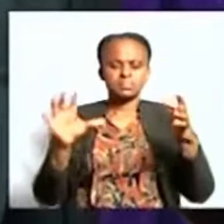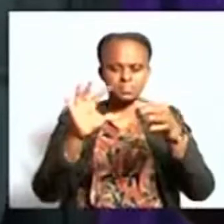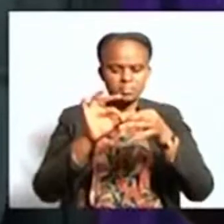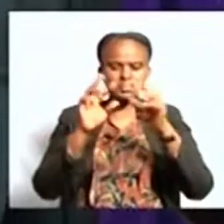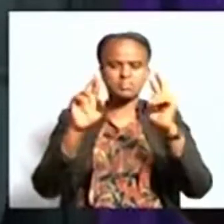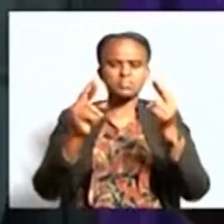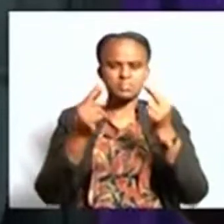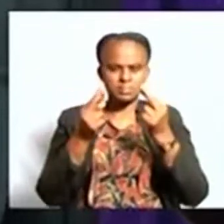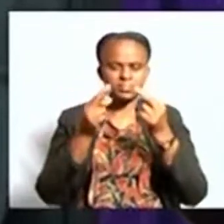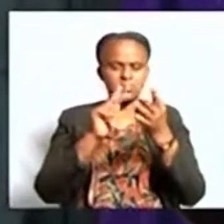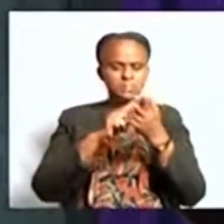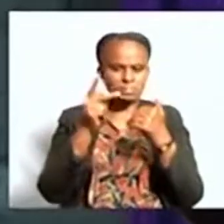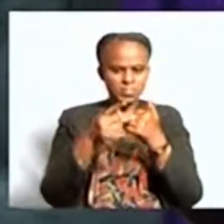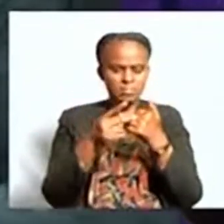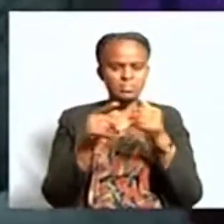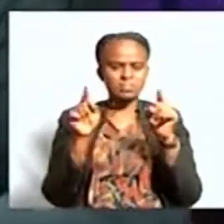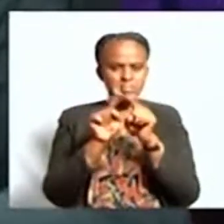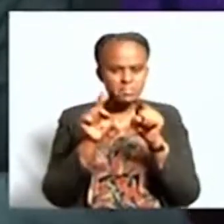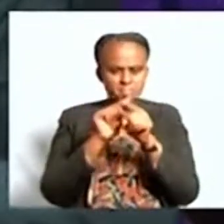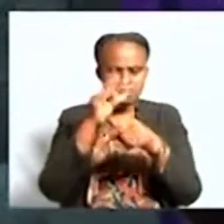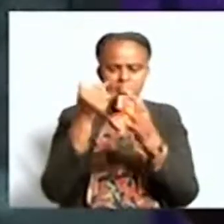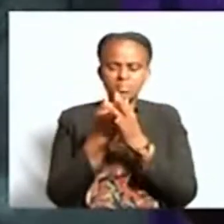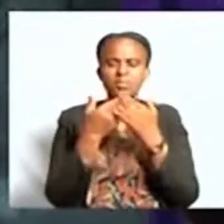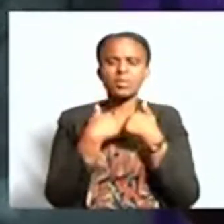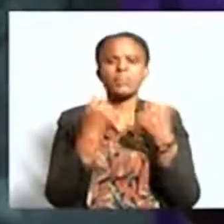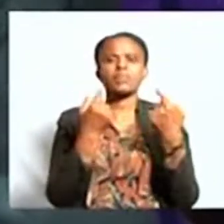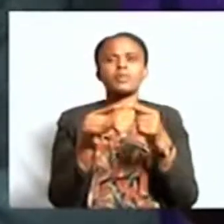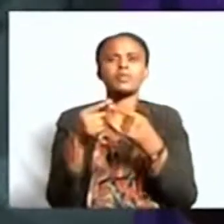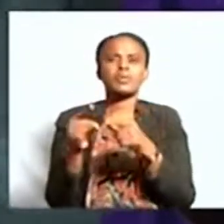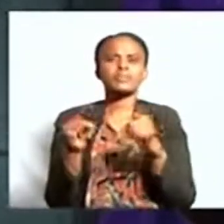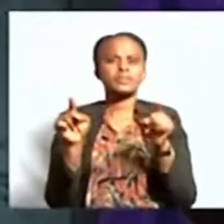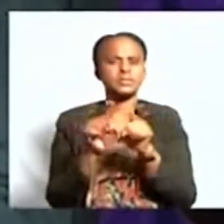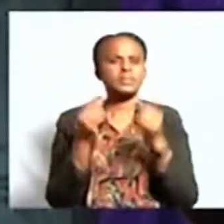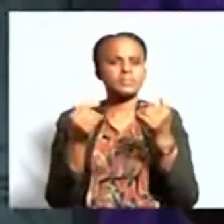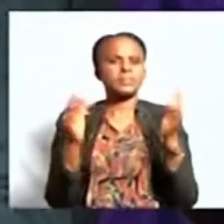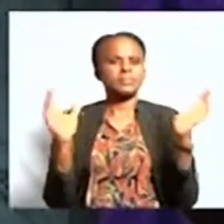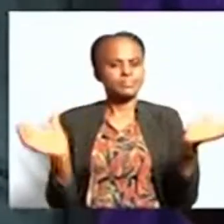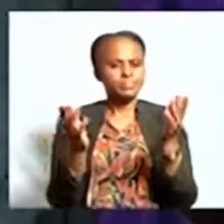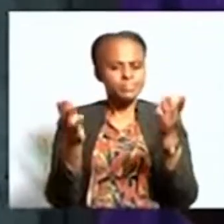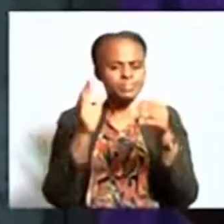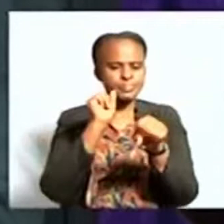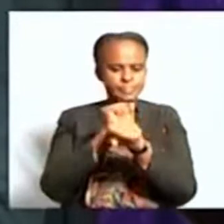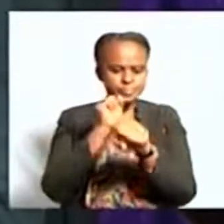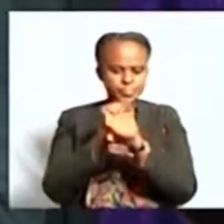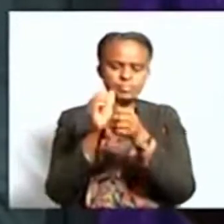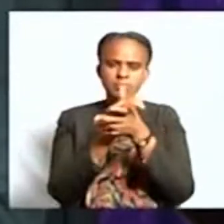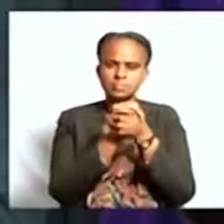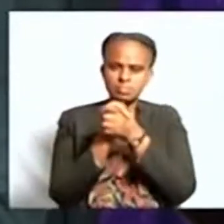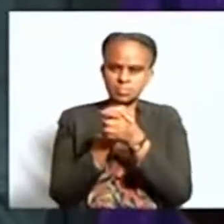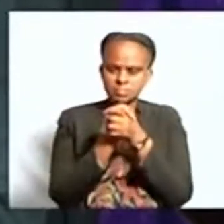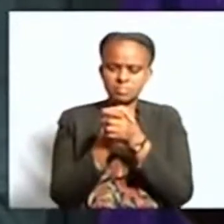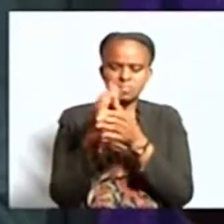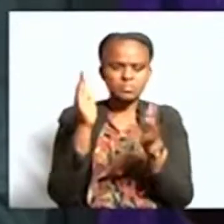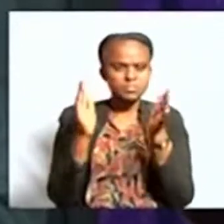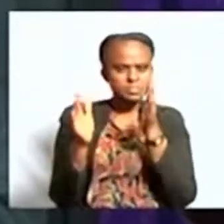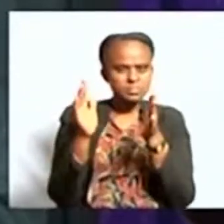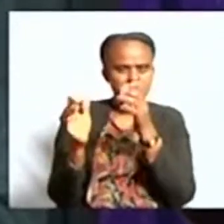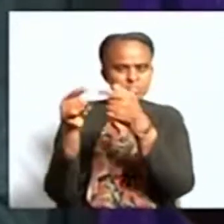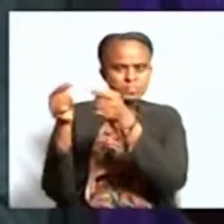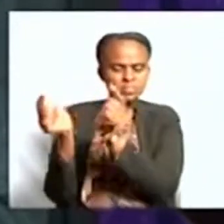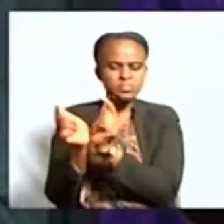reconciliation exercises are being undertaken to enhance collaboration between the